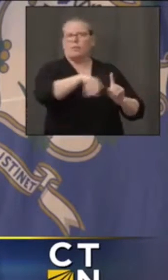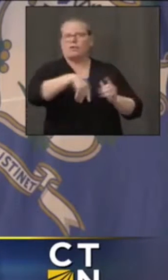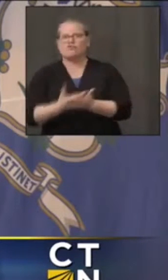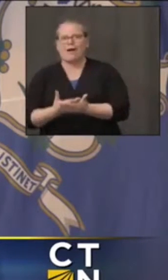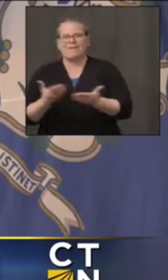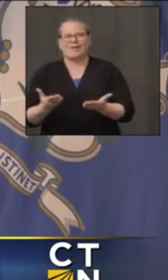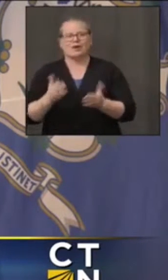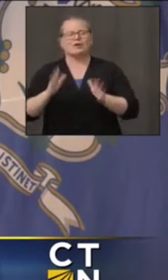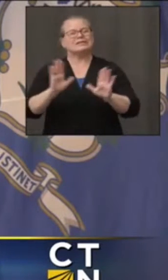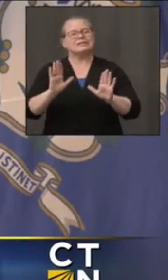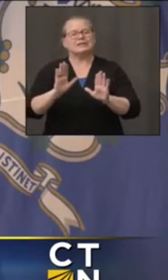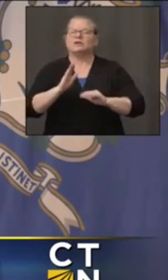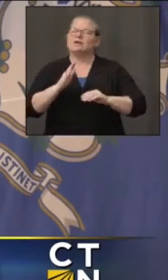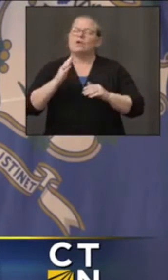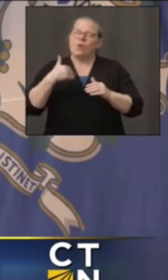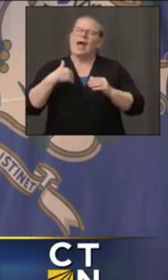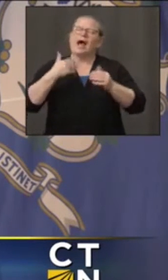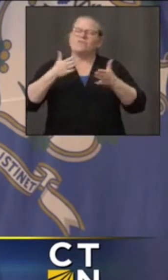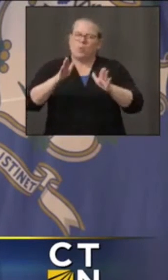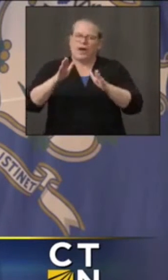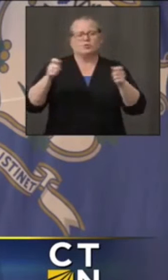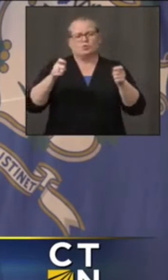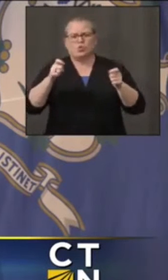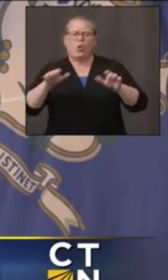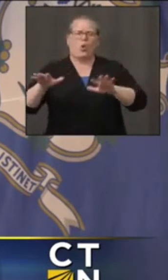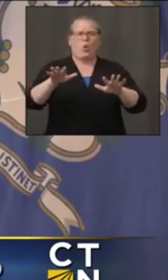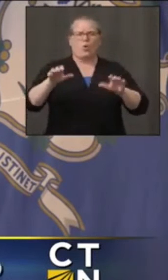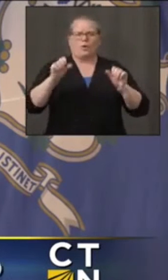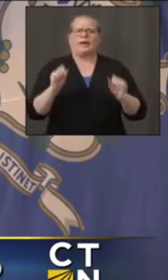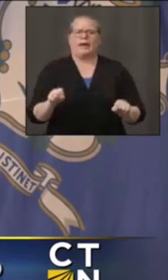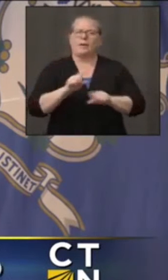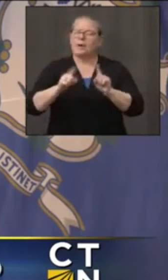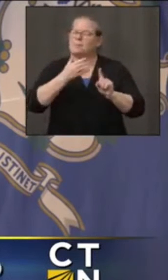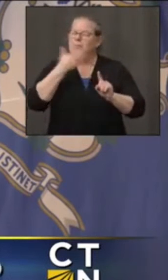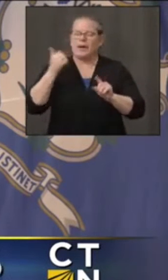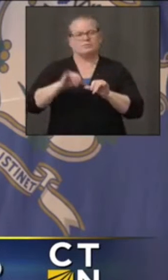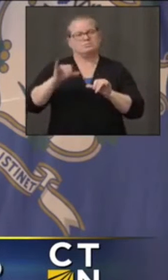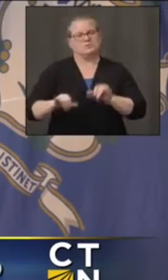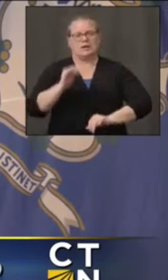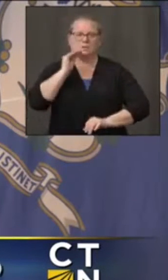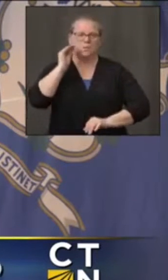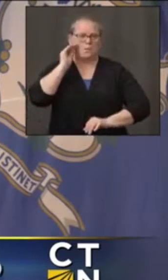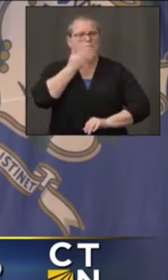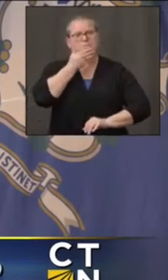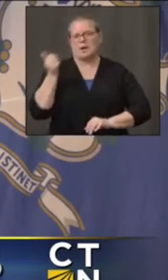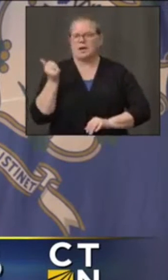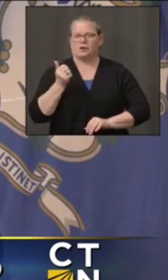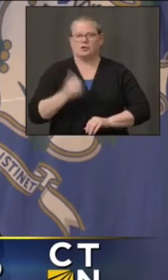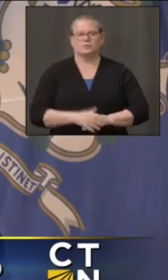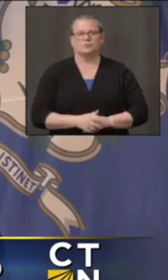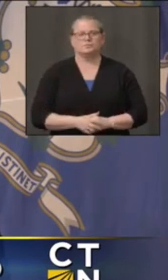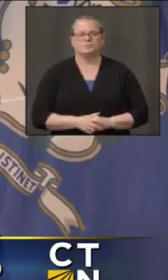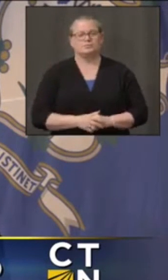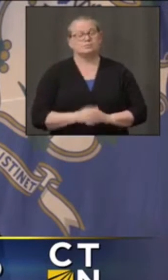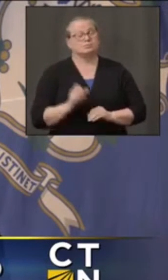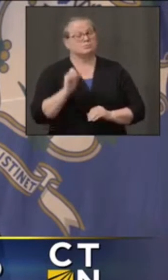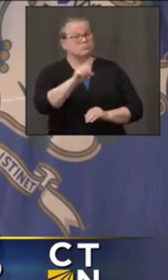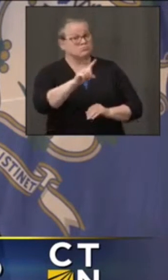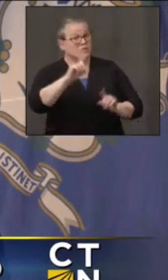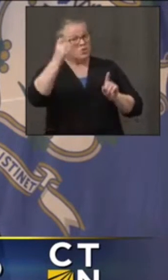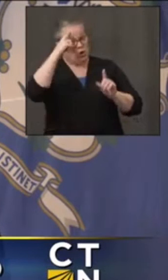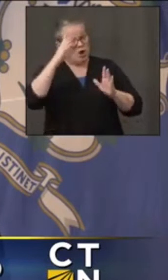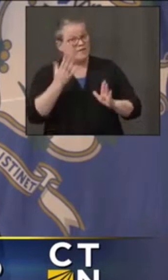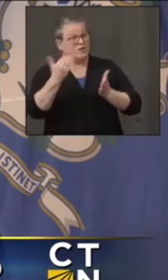it is. So I can ask you one more, Governor, regarding the kind of a regional plan with the airports, and